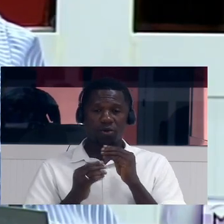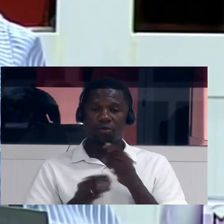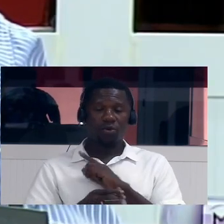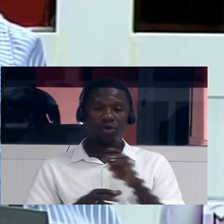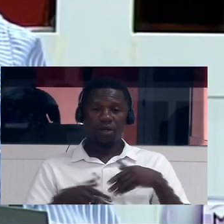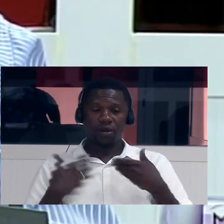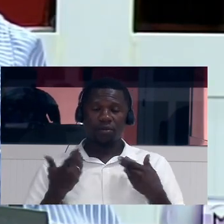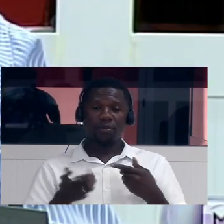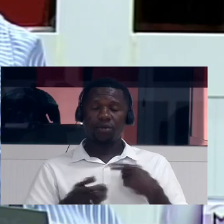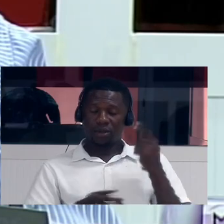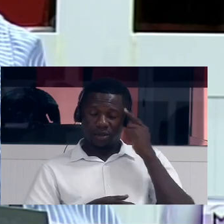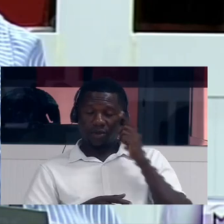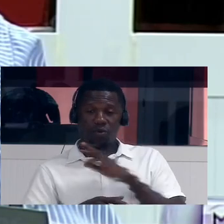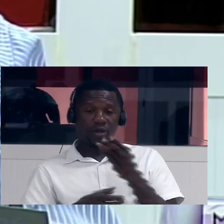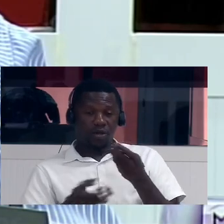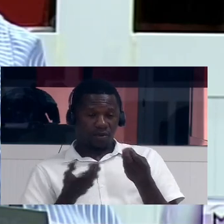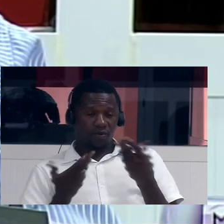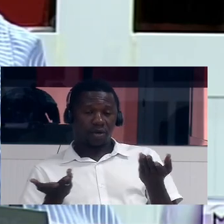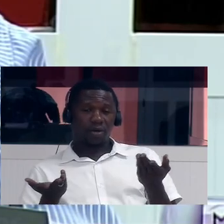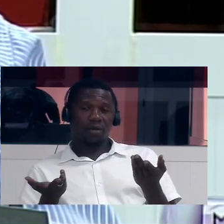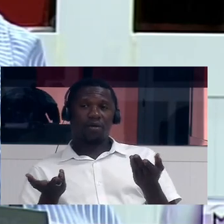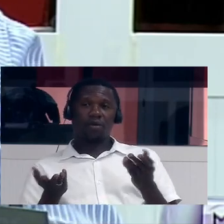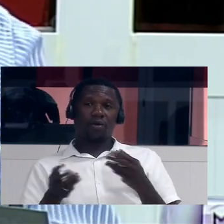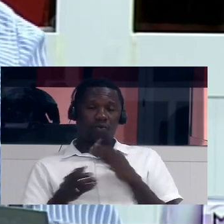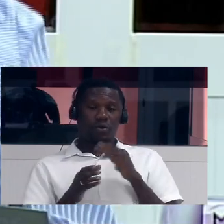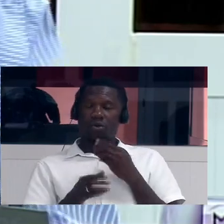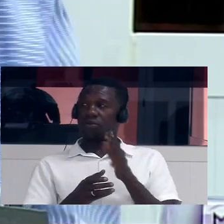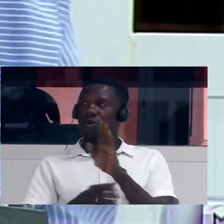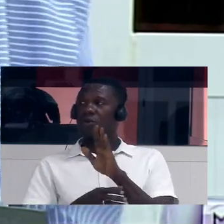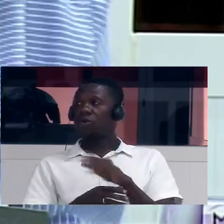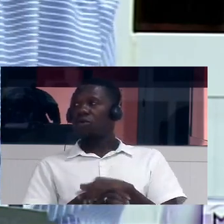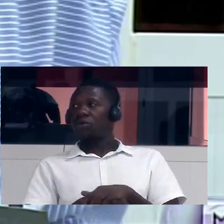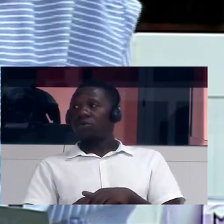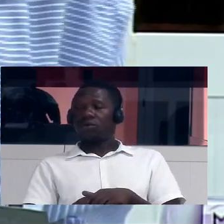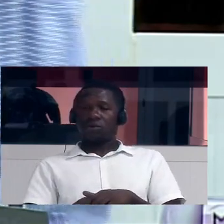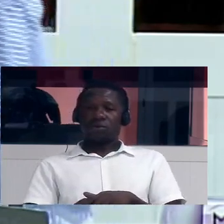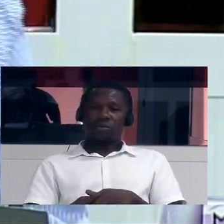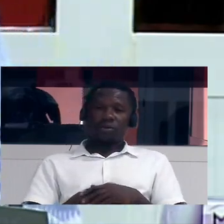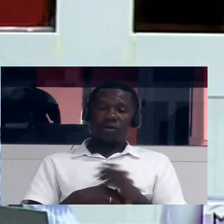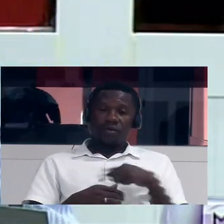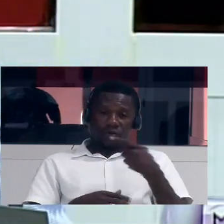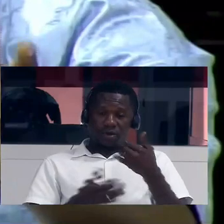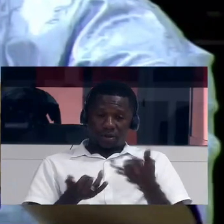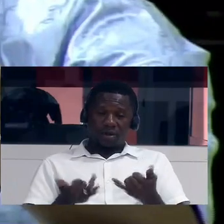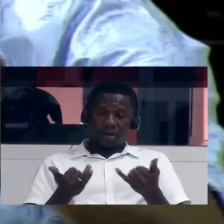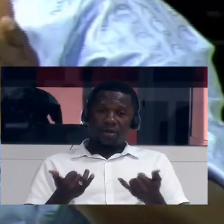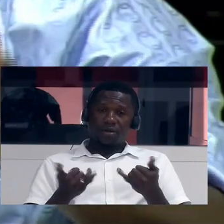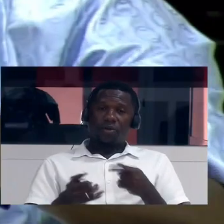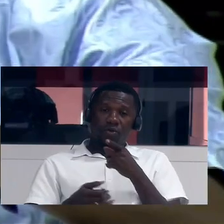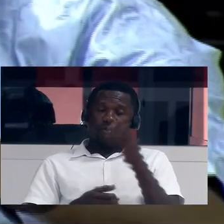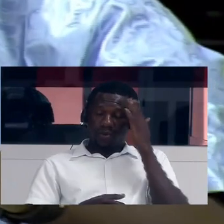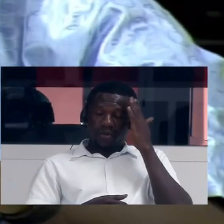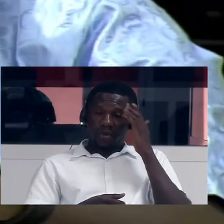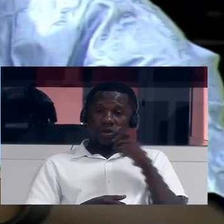I could see where they are coming from. We would come to all that. We would come to all that. For now, you